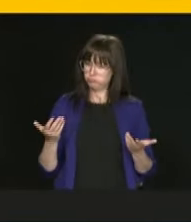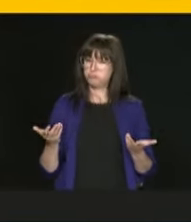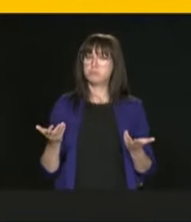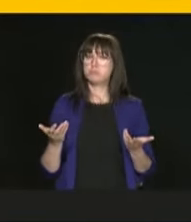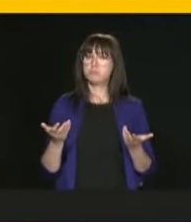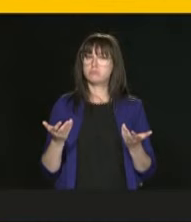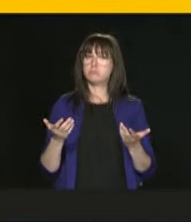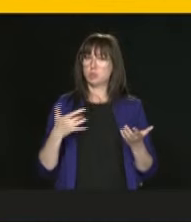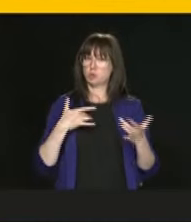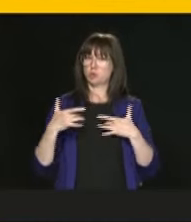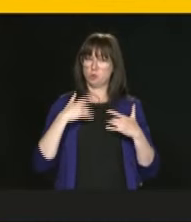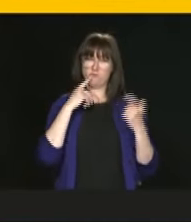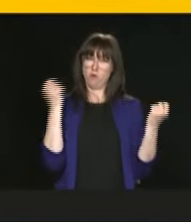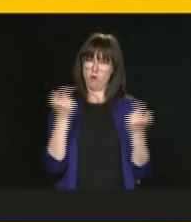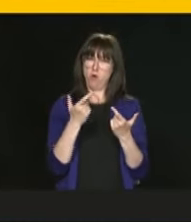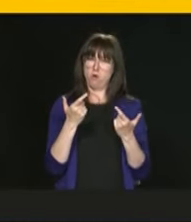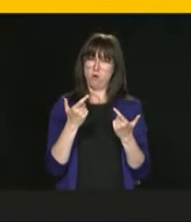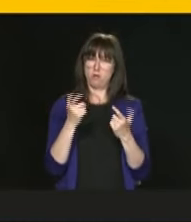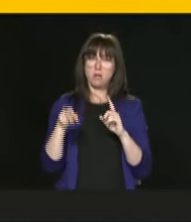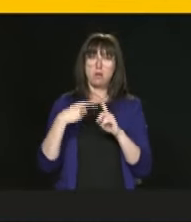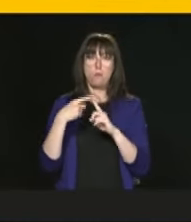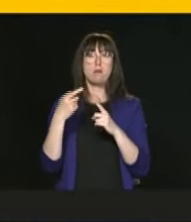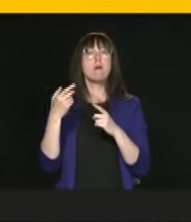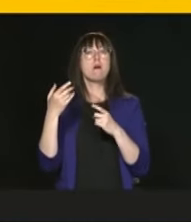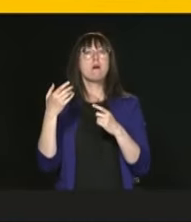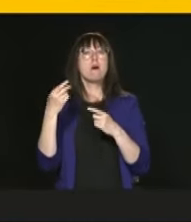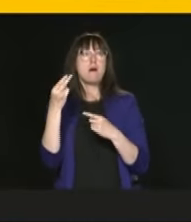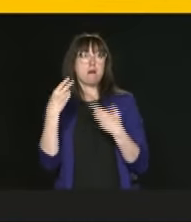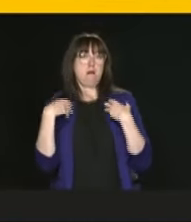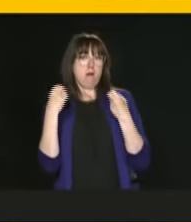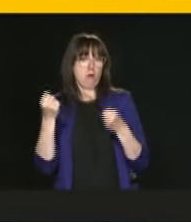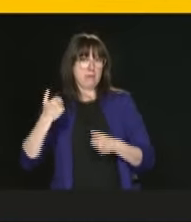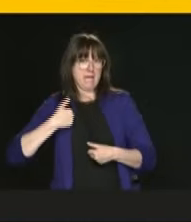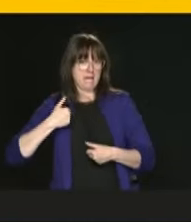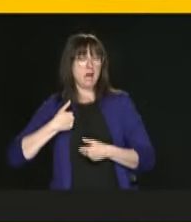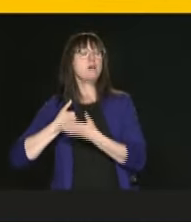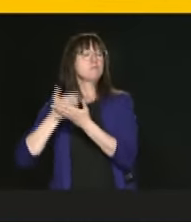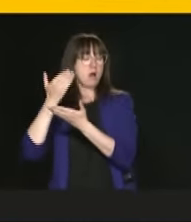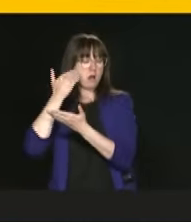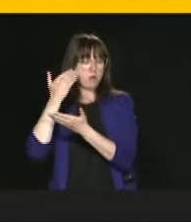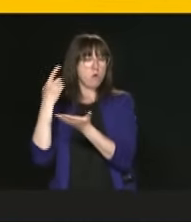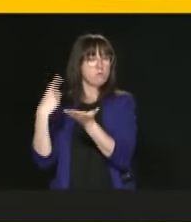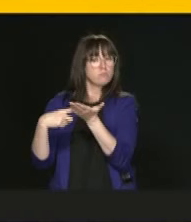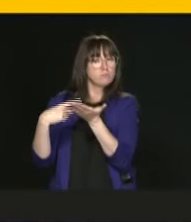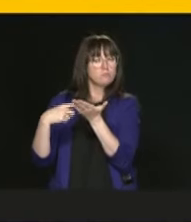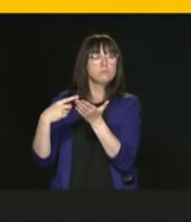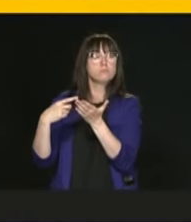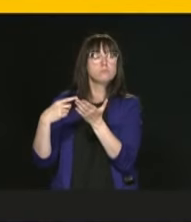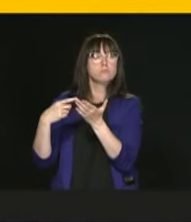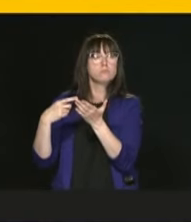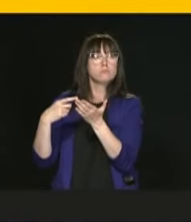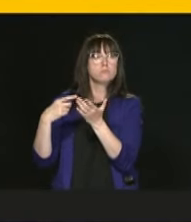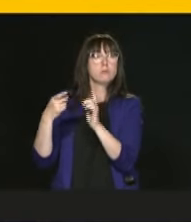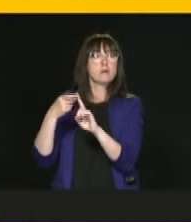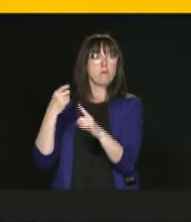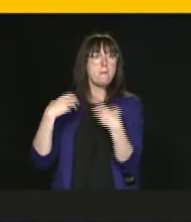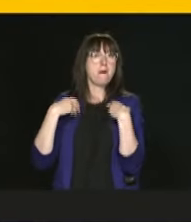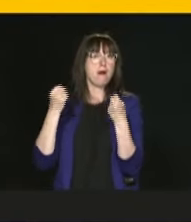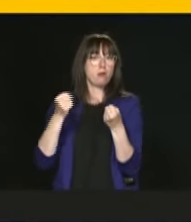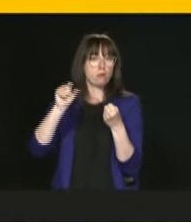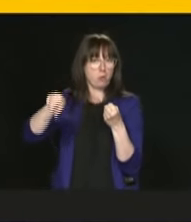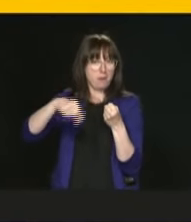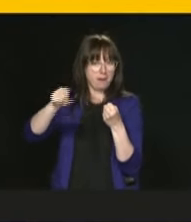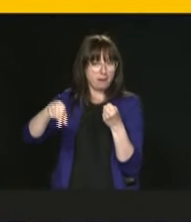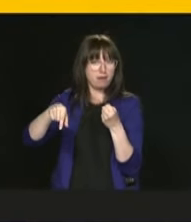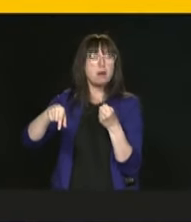a concern for all of us when Health Canada, and I know that this was shared by Santé Québec, that took